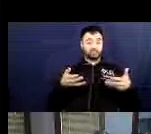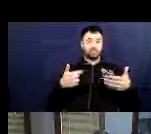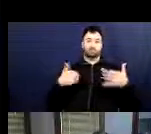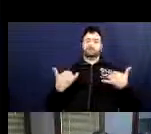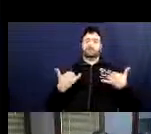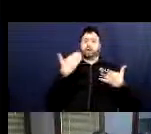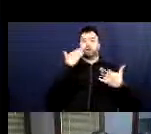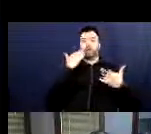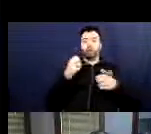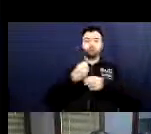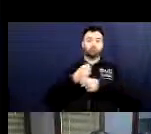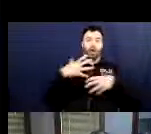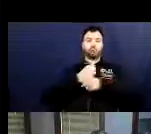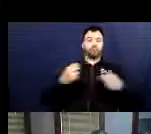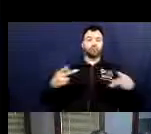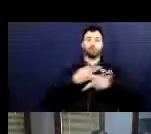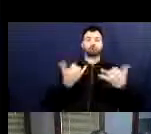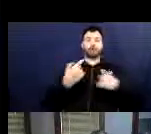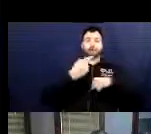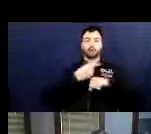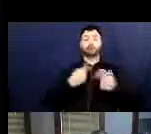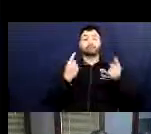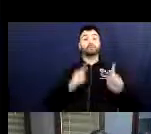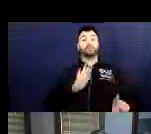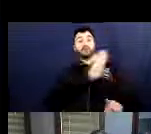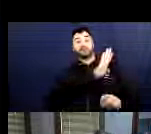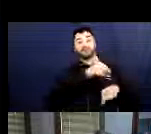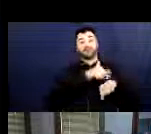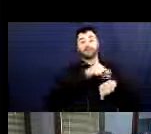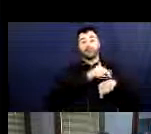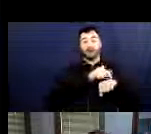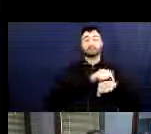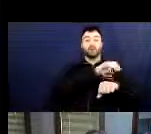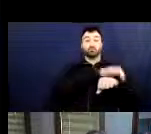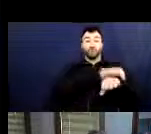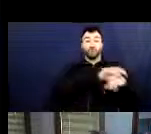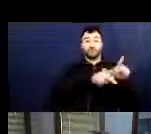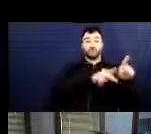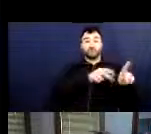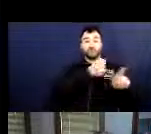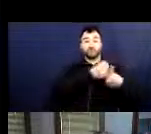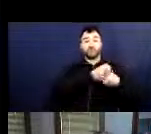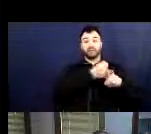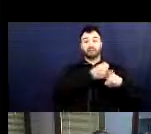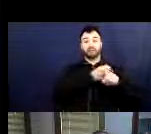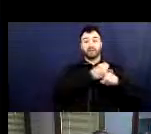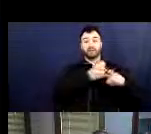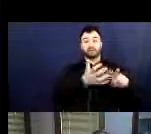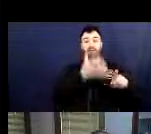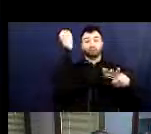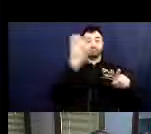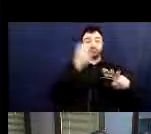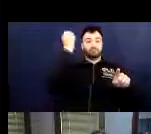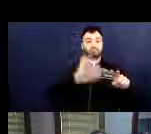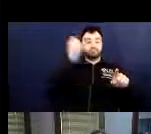etc., then the British end up taking away a couple of islands away and didn't give them back to